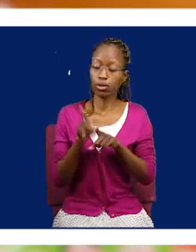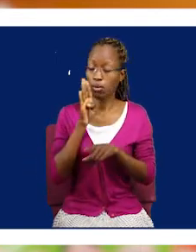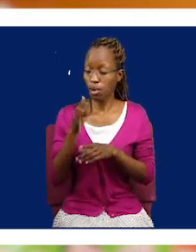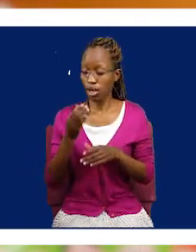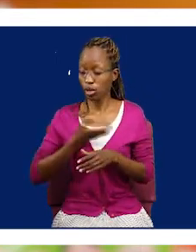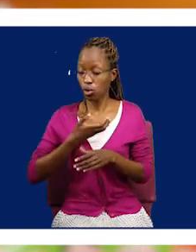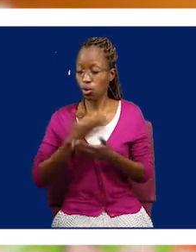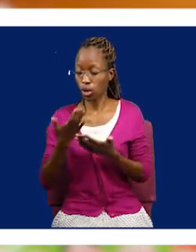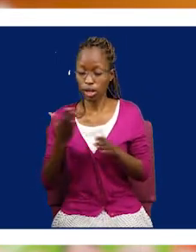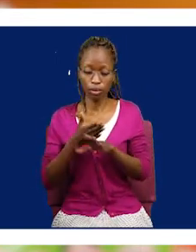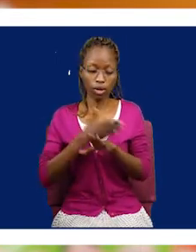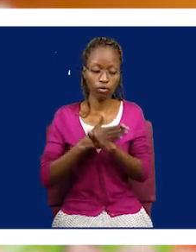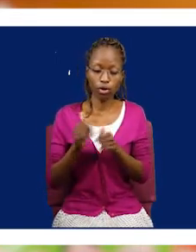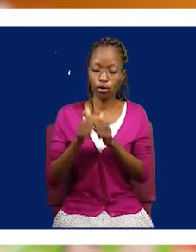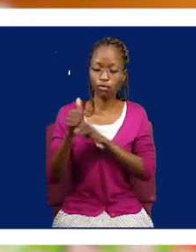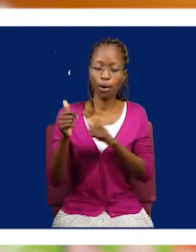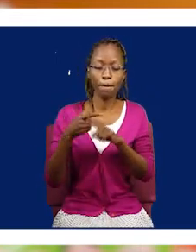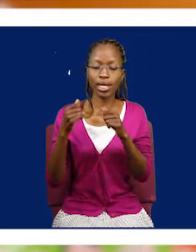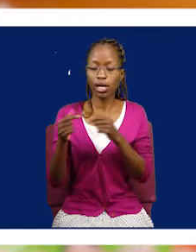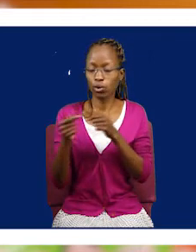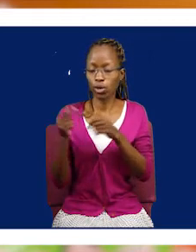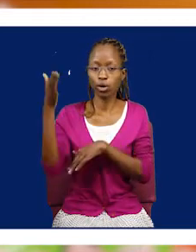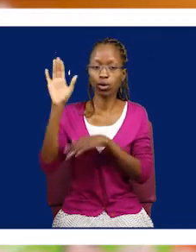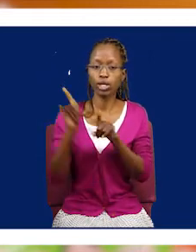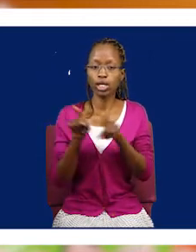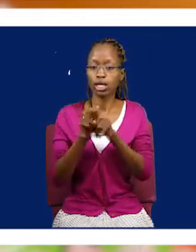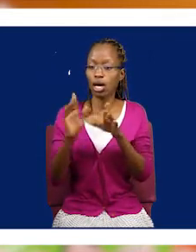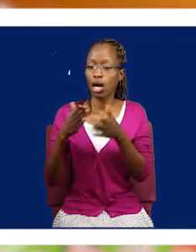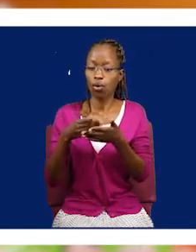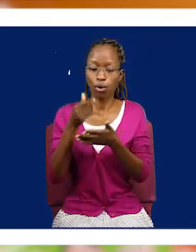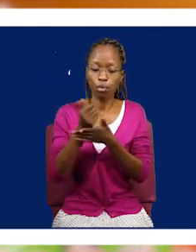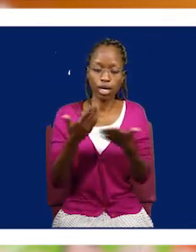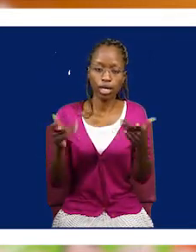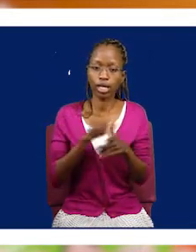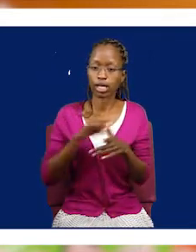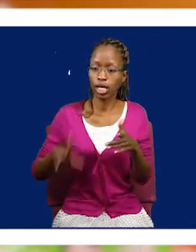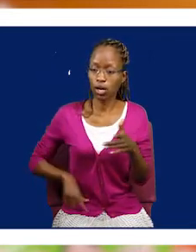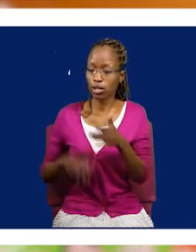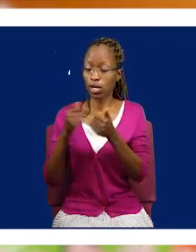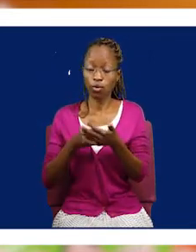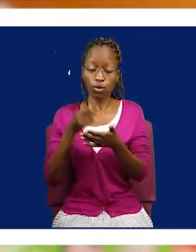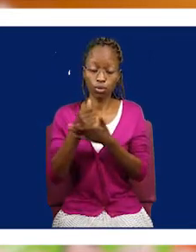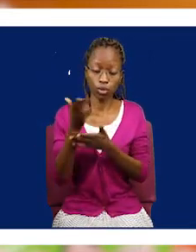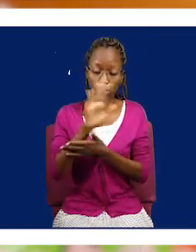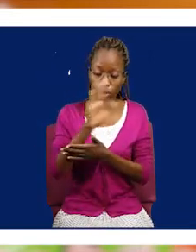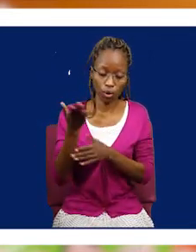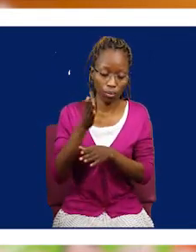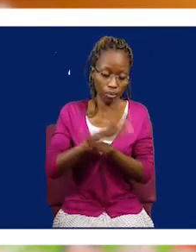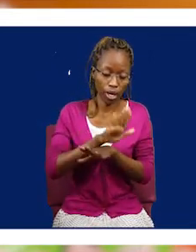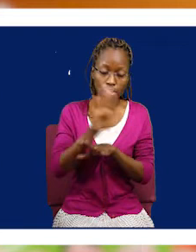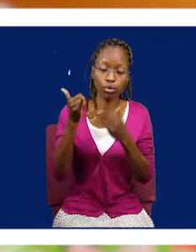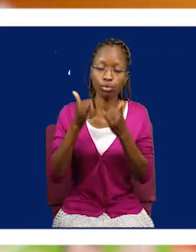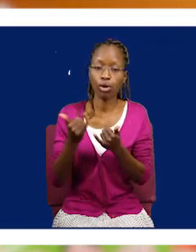are away, now you are back. He has bought you back. The same way we buy things, God has bought you back. And you